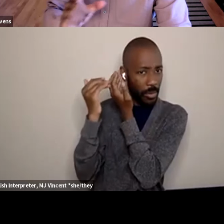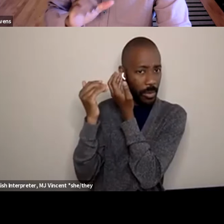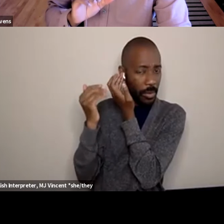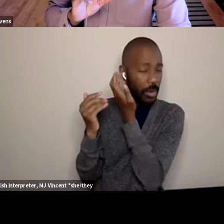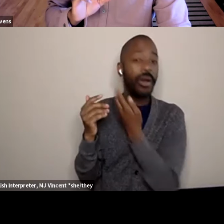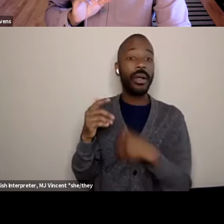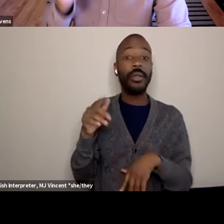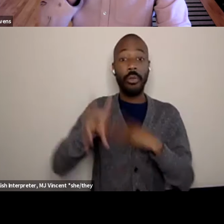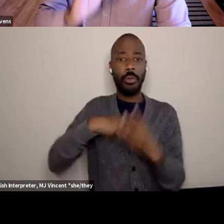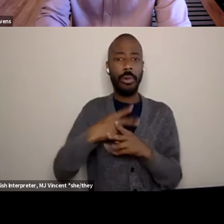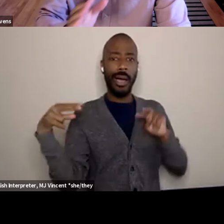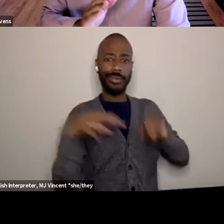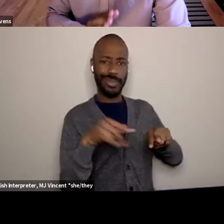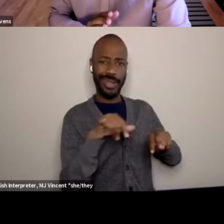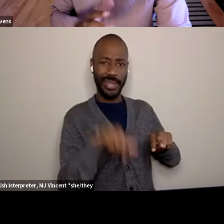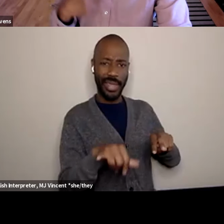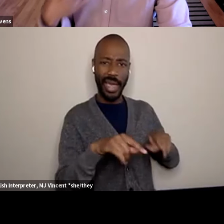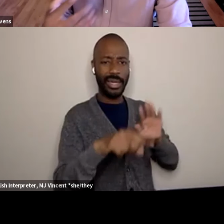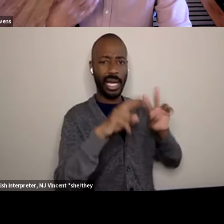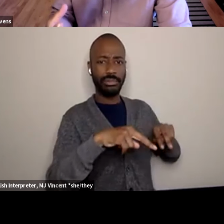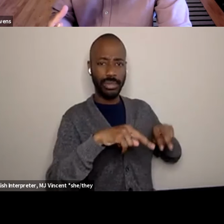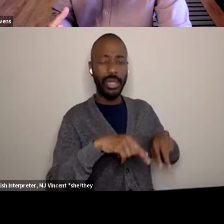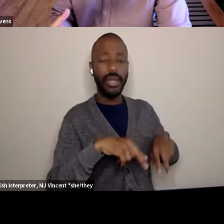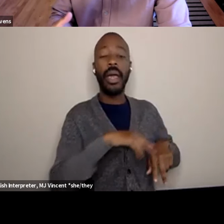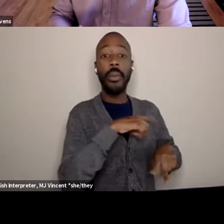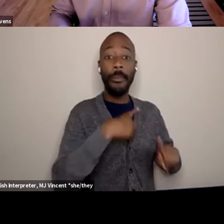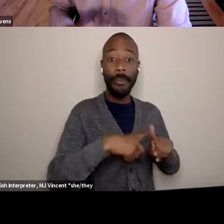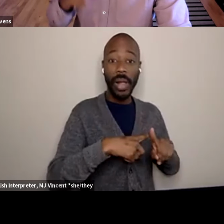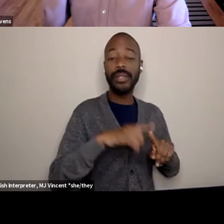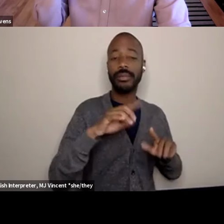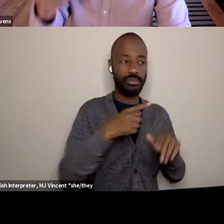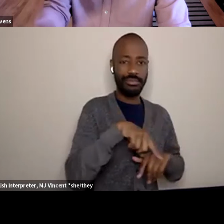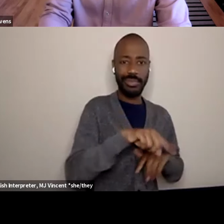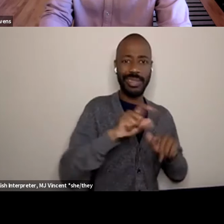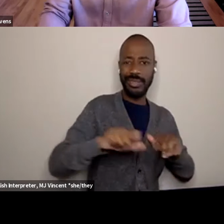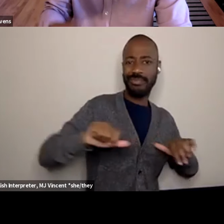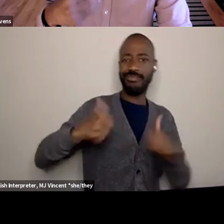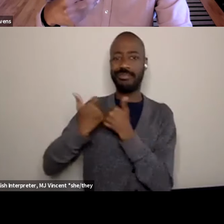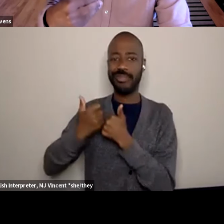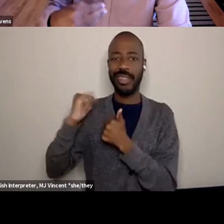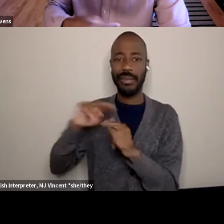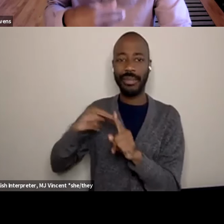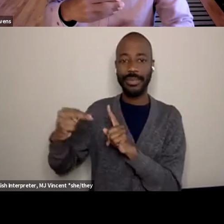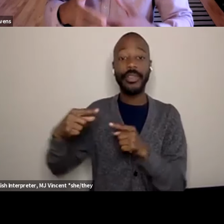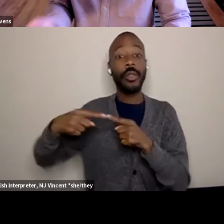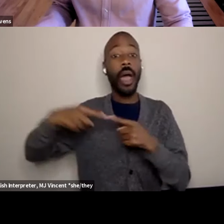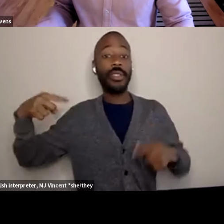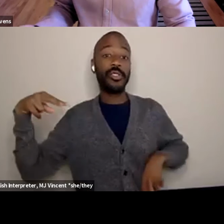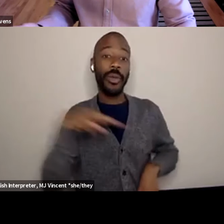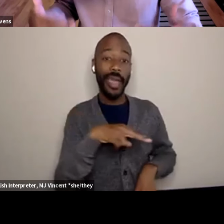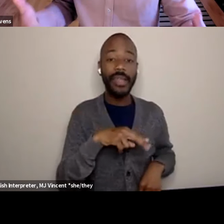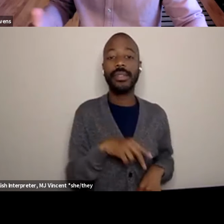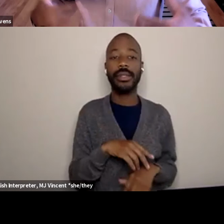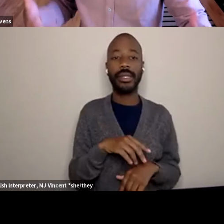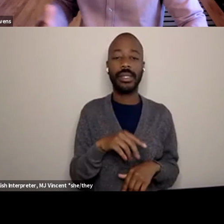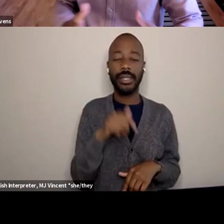also and challenging that perspective. So this oppositional gaze has to do with a different way of looking, not only at knowledge,